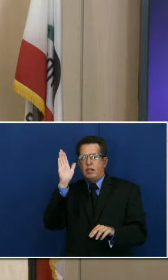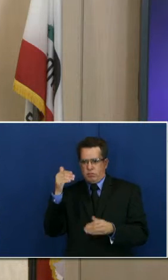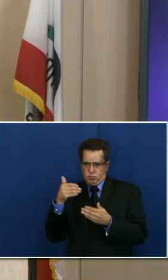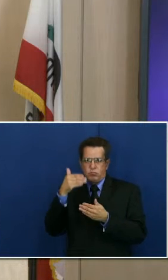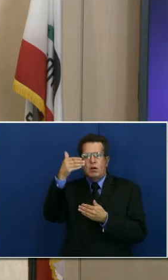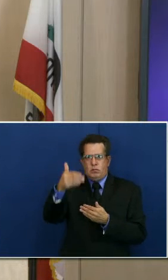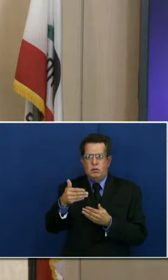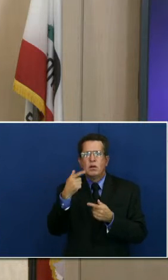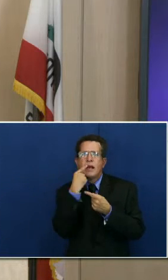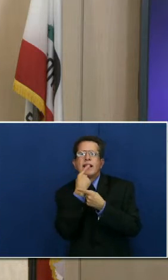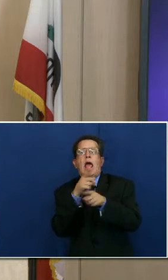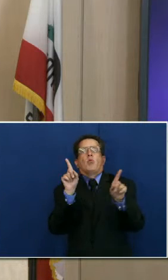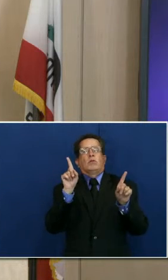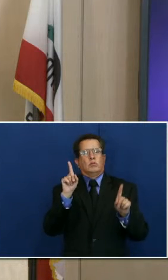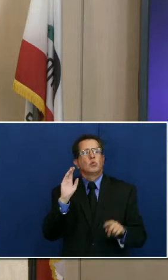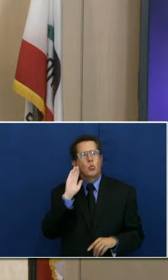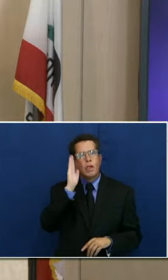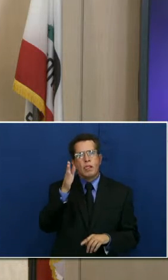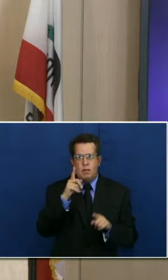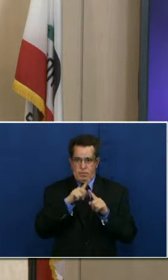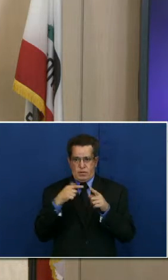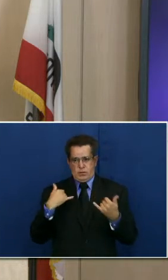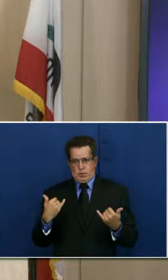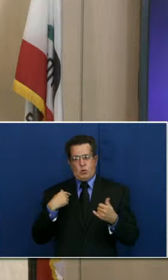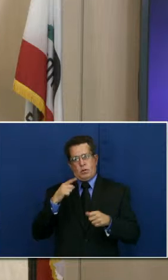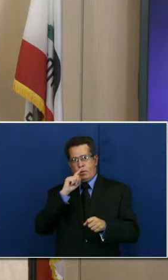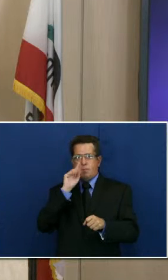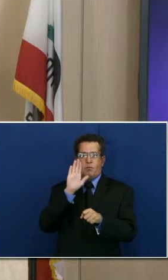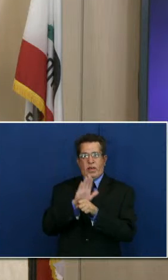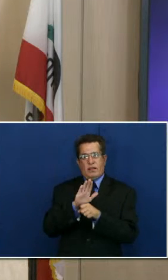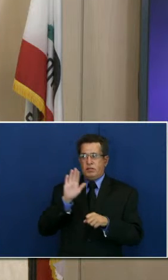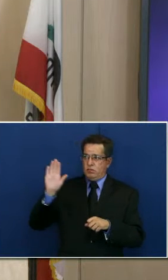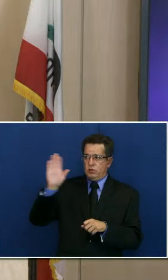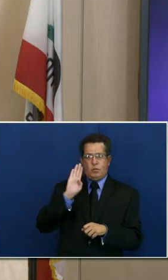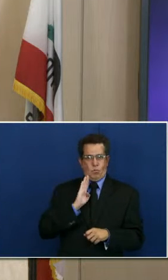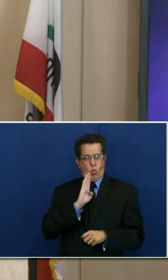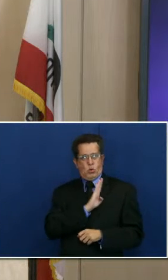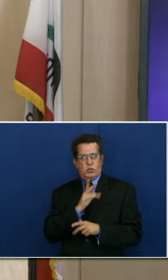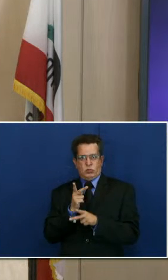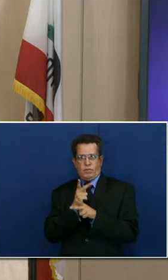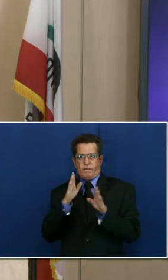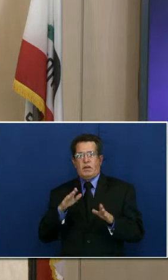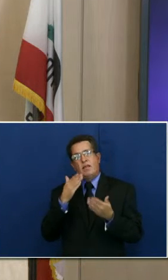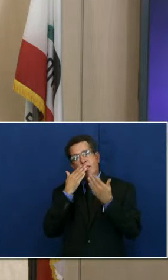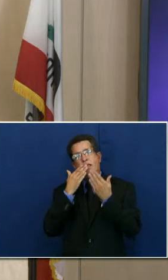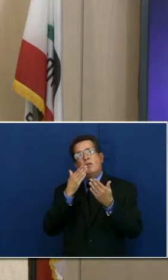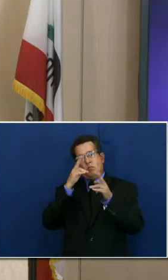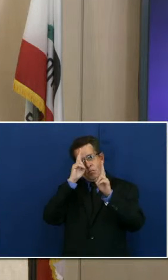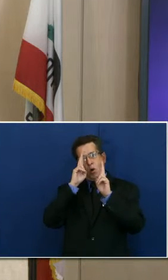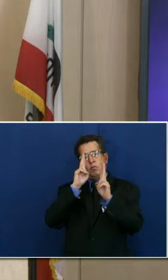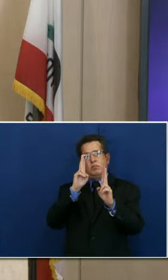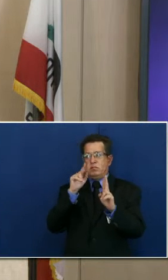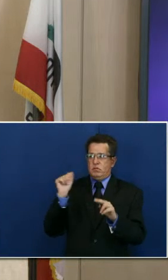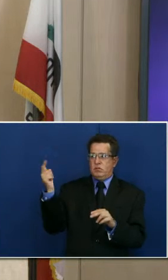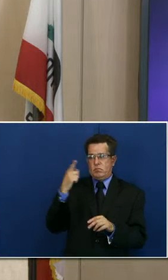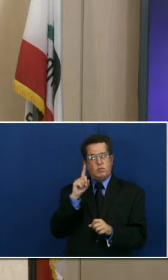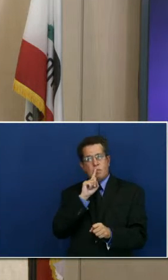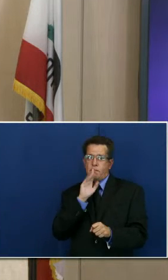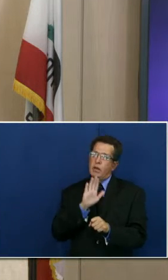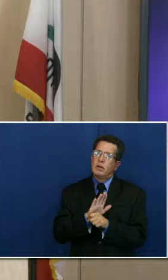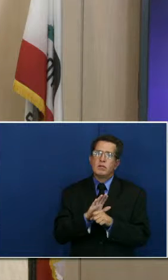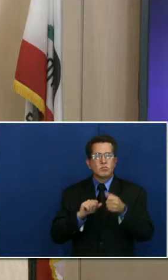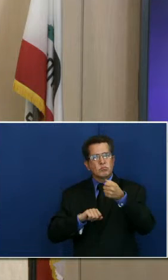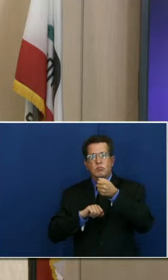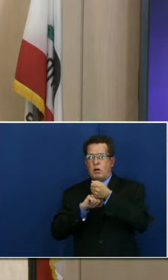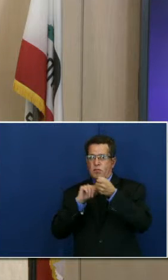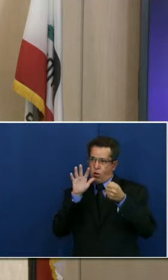days. But more importantly, the commitment that this Board of Supervisors and this county has made has my colleagues and county superintendents across